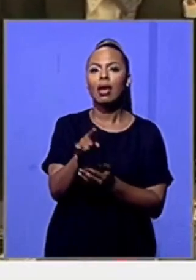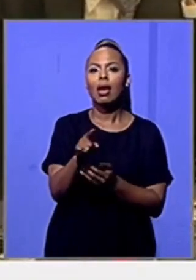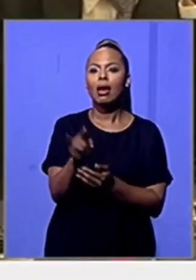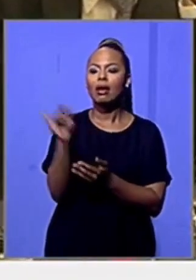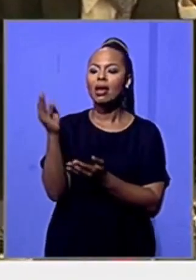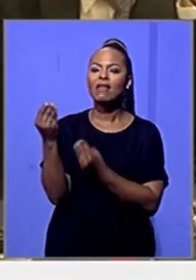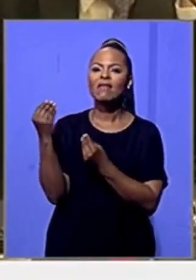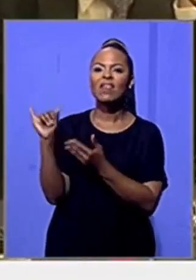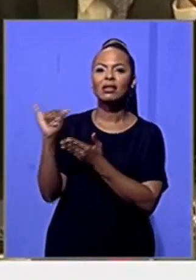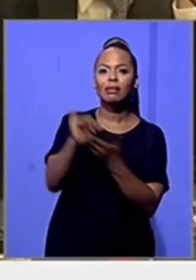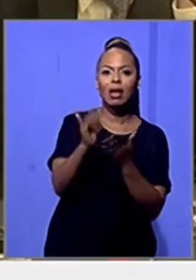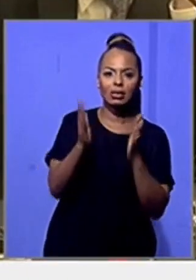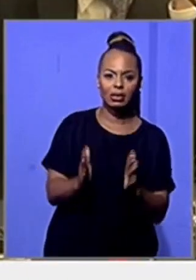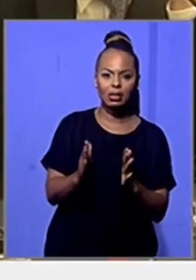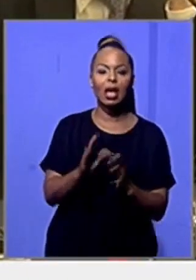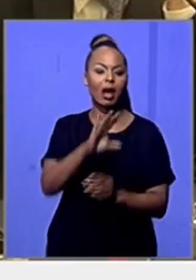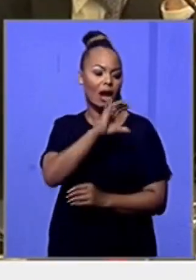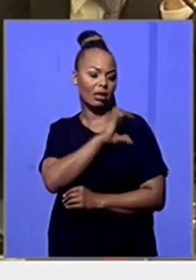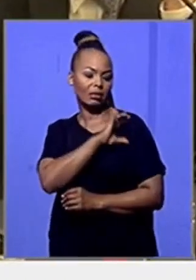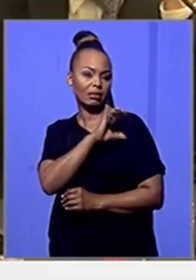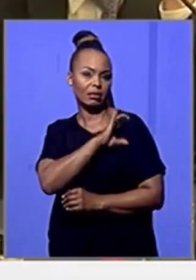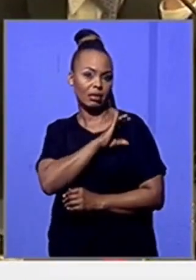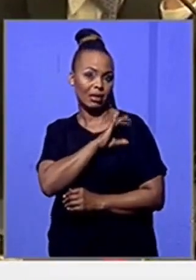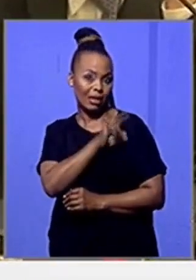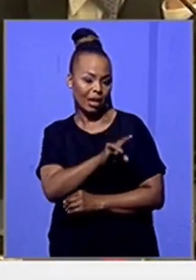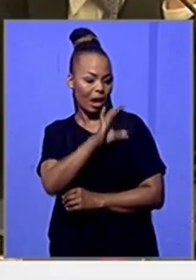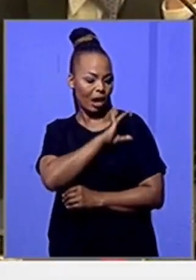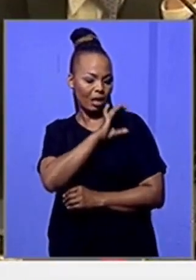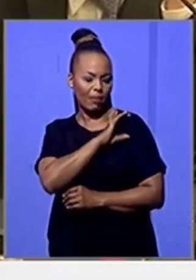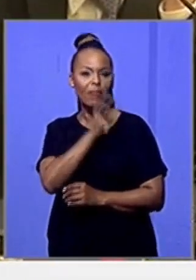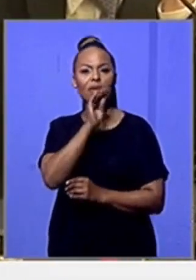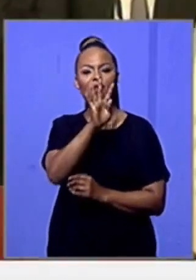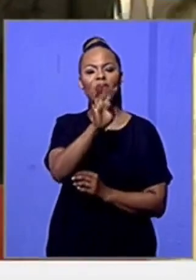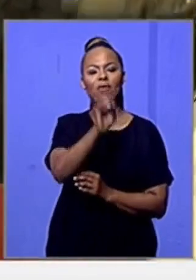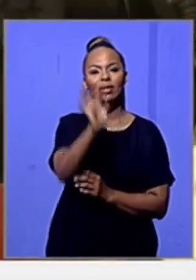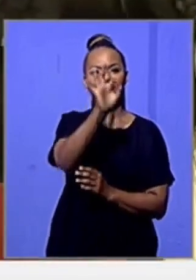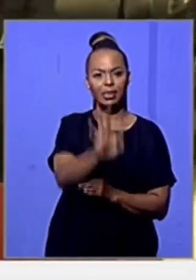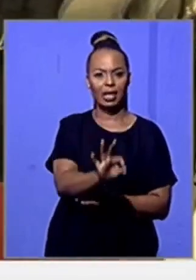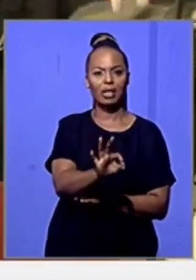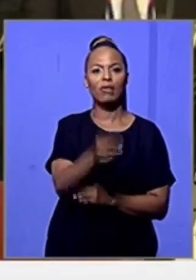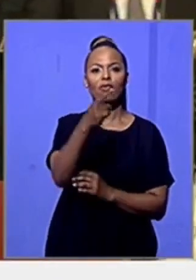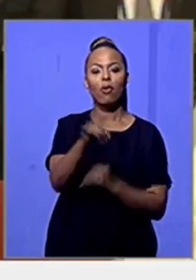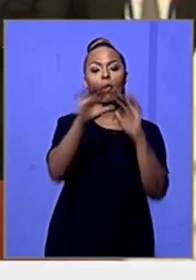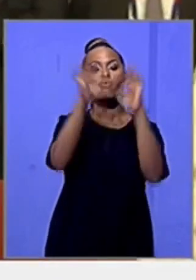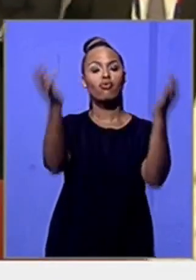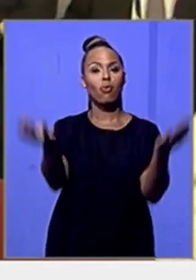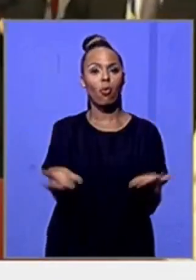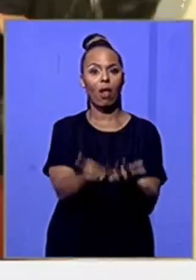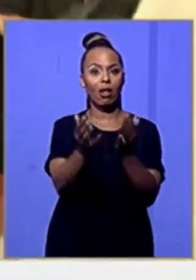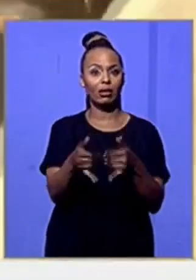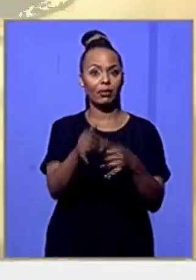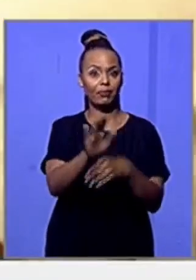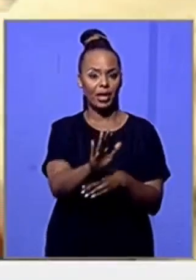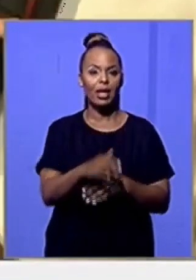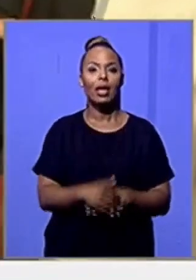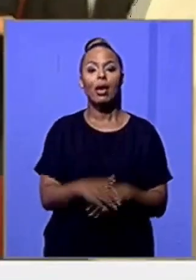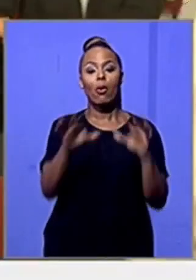go na le dilo tse re di bitsang di-customers tse e le gore ke 40% ya di-customers tsa the whole world. So BRICS